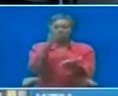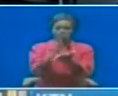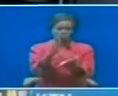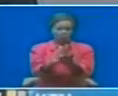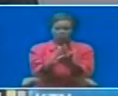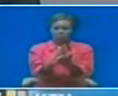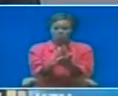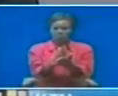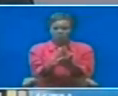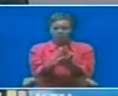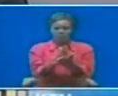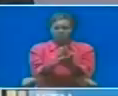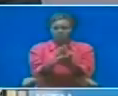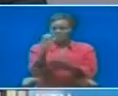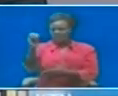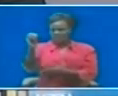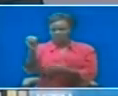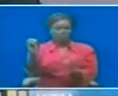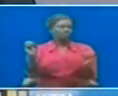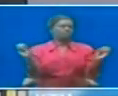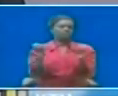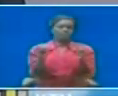Not really. I wouldn't say zero, but